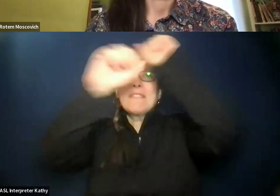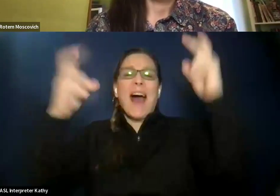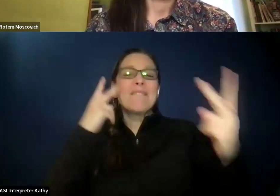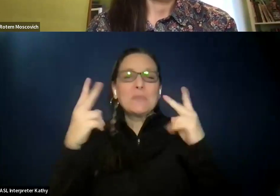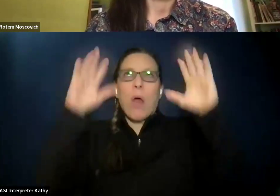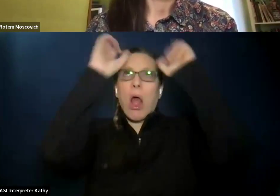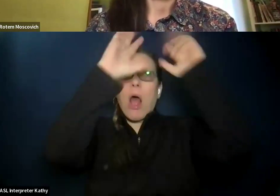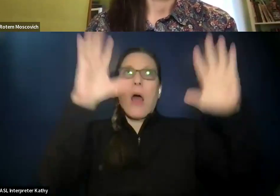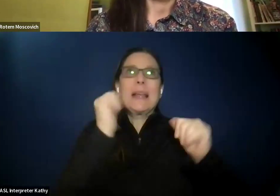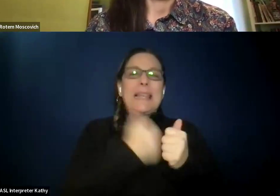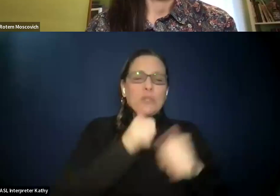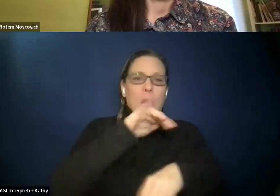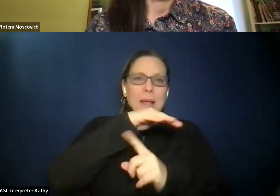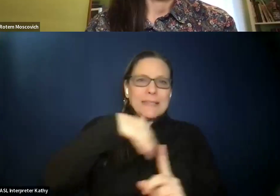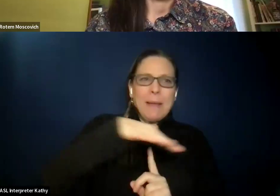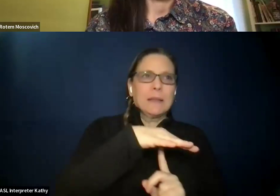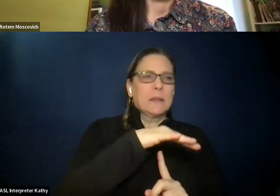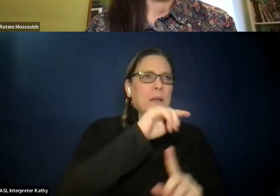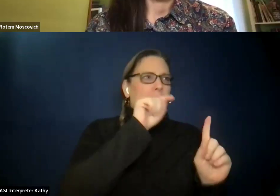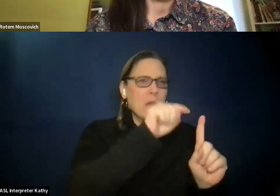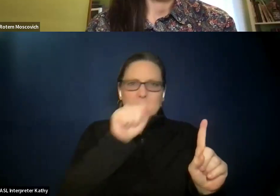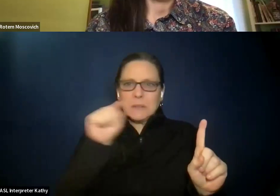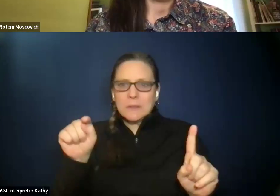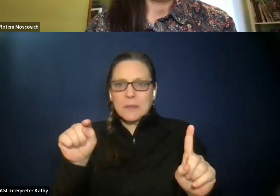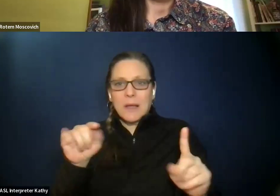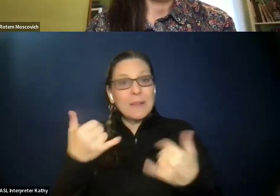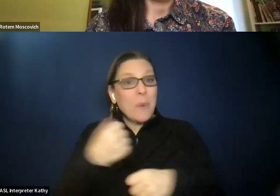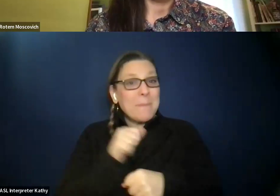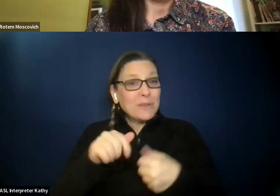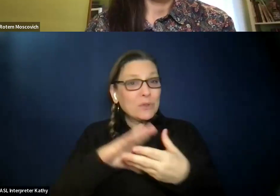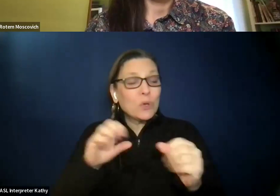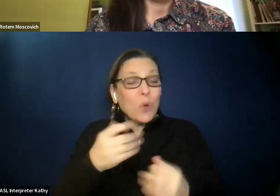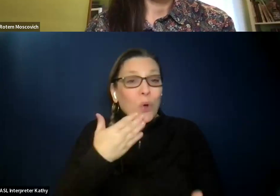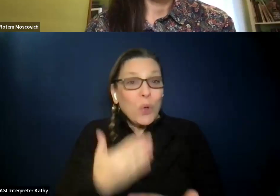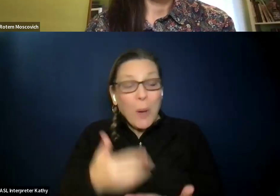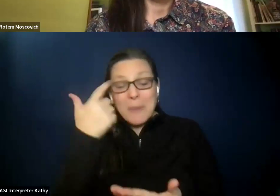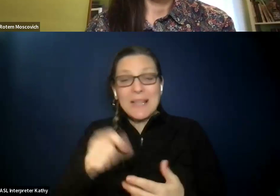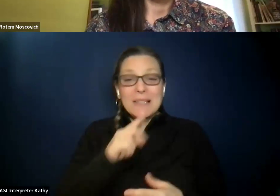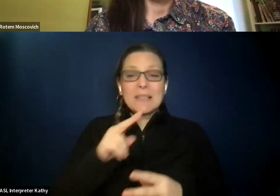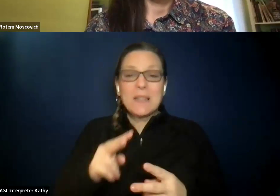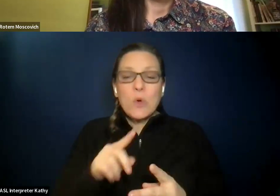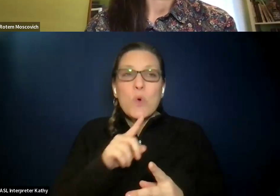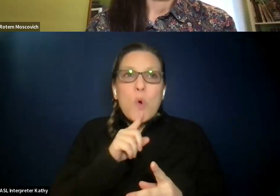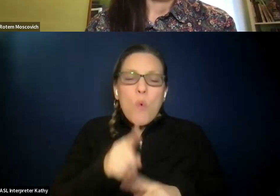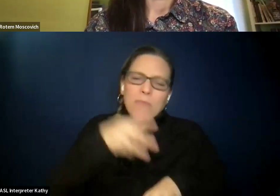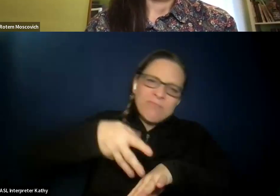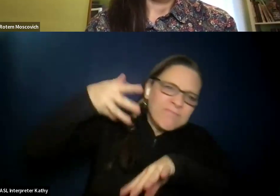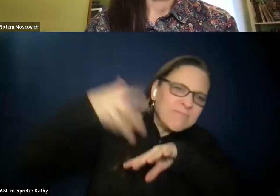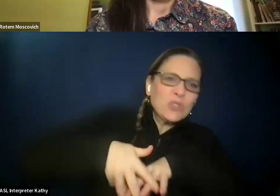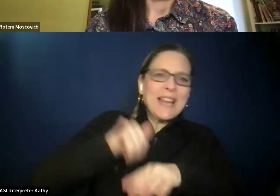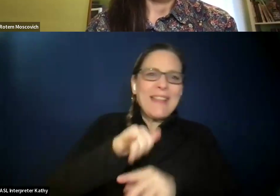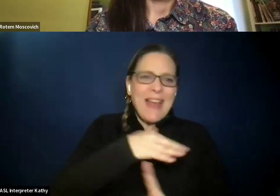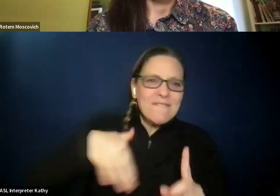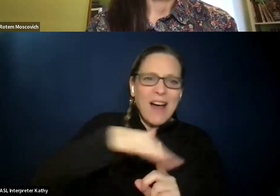of the setting. And that's also part of, again, what makes the story so good is how it's entrenched in the setting. It's just